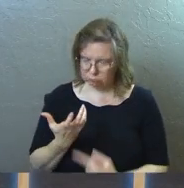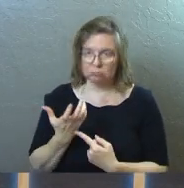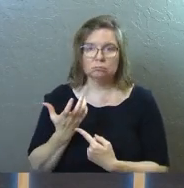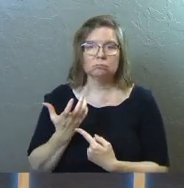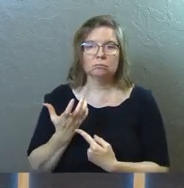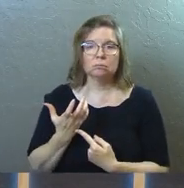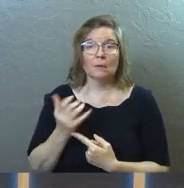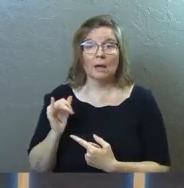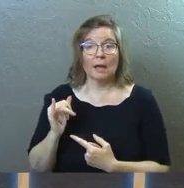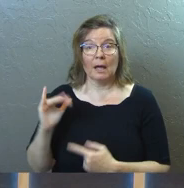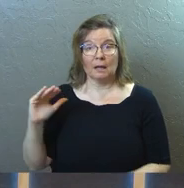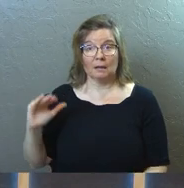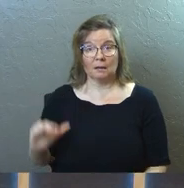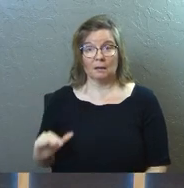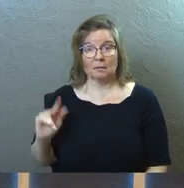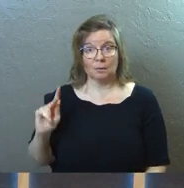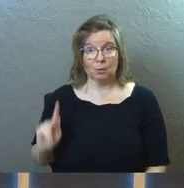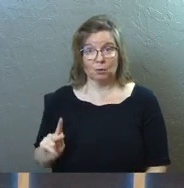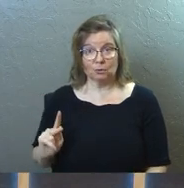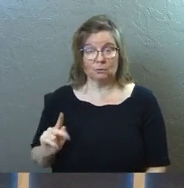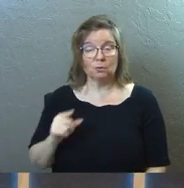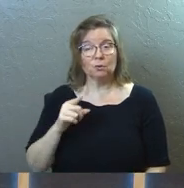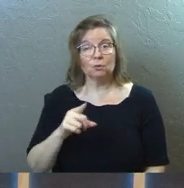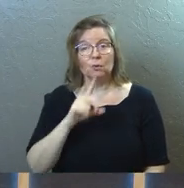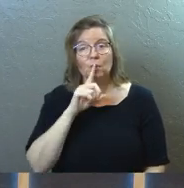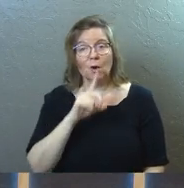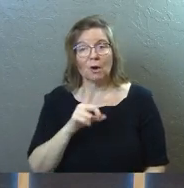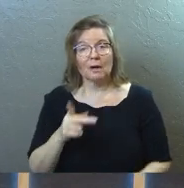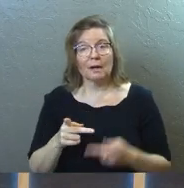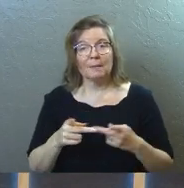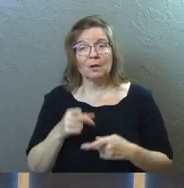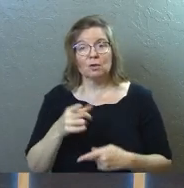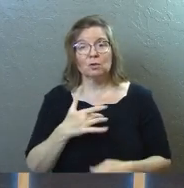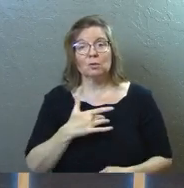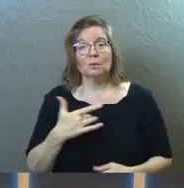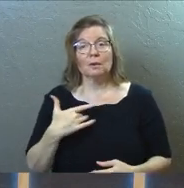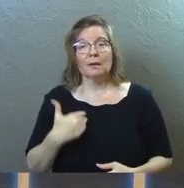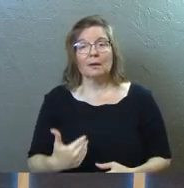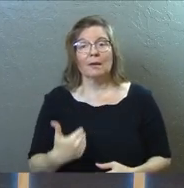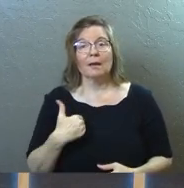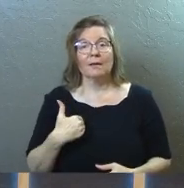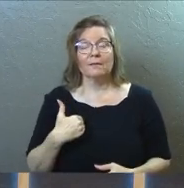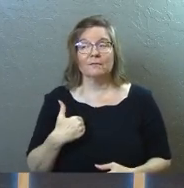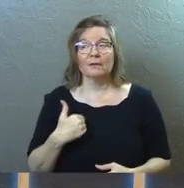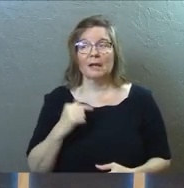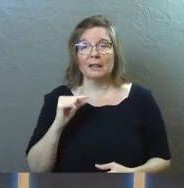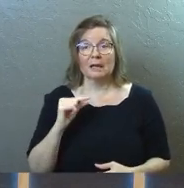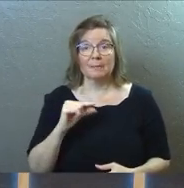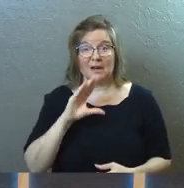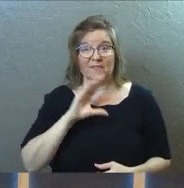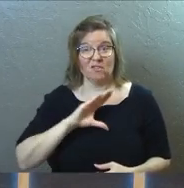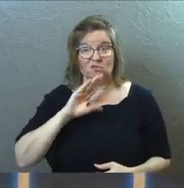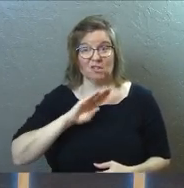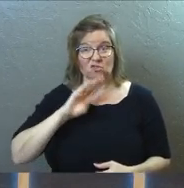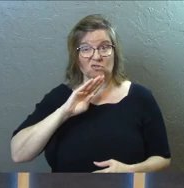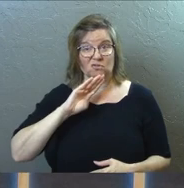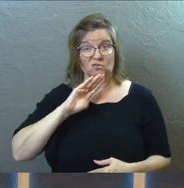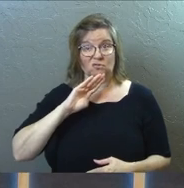As a little person, you are in a spot where you had a little bit of